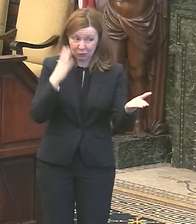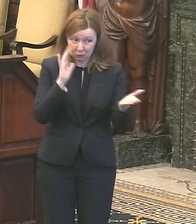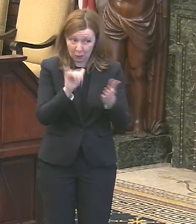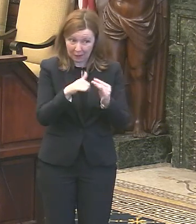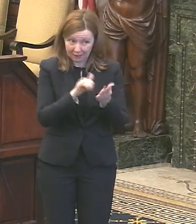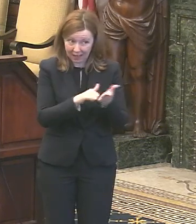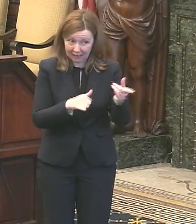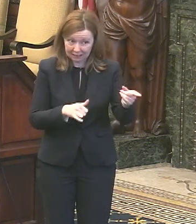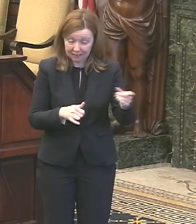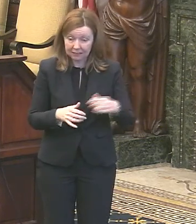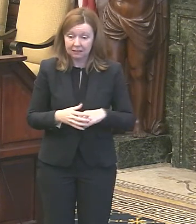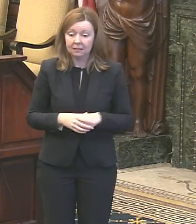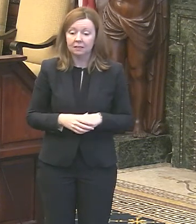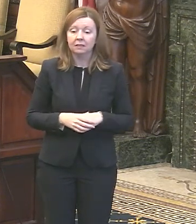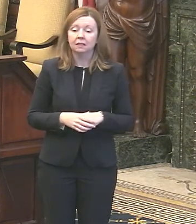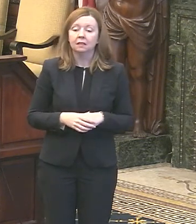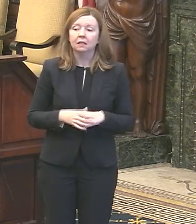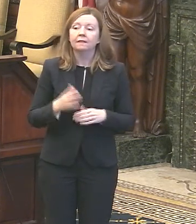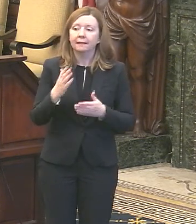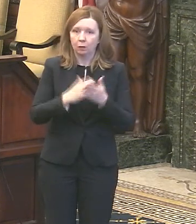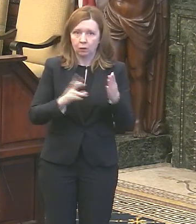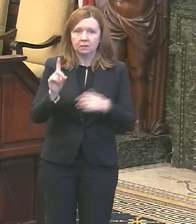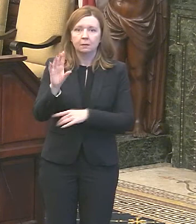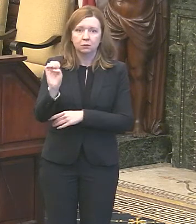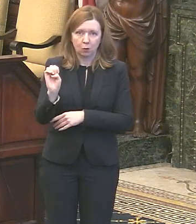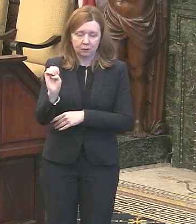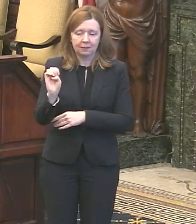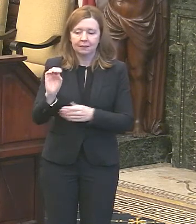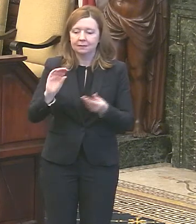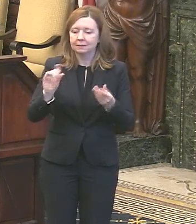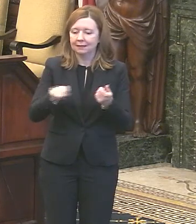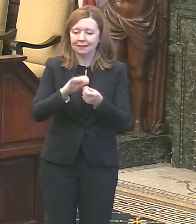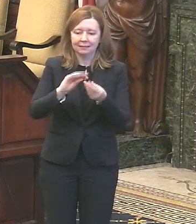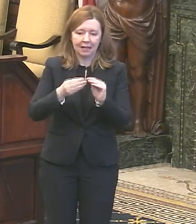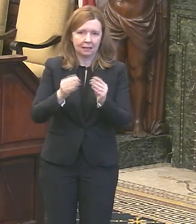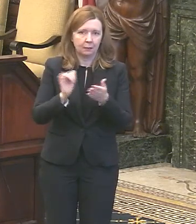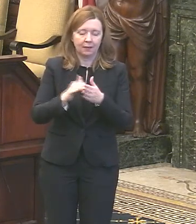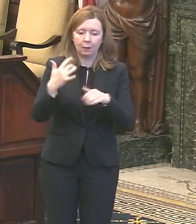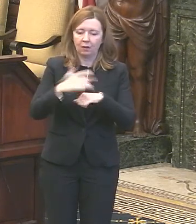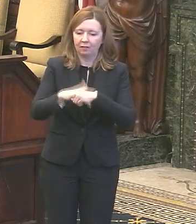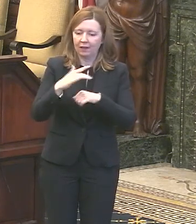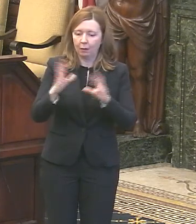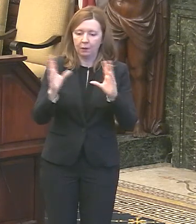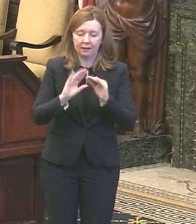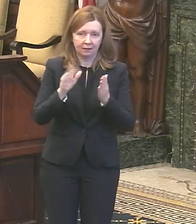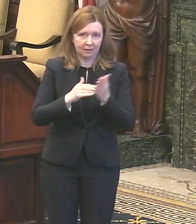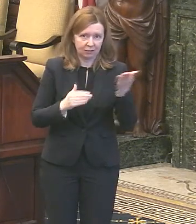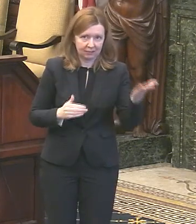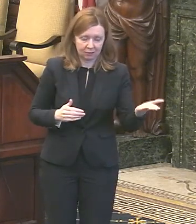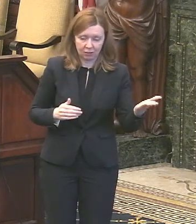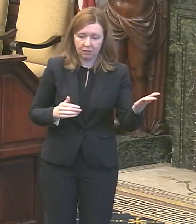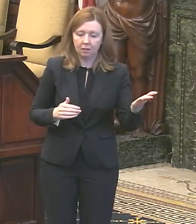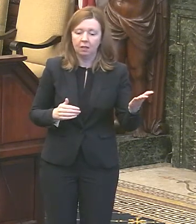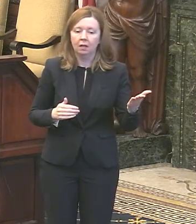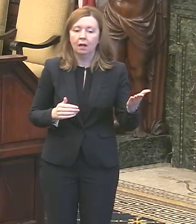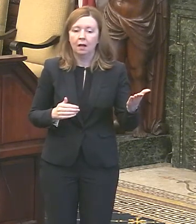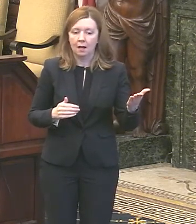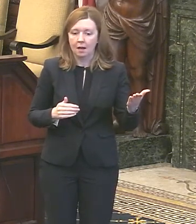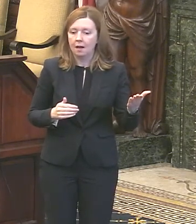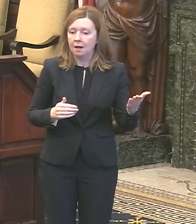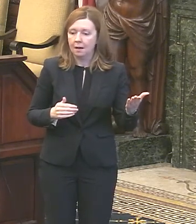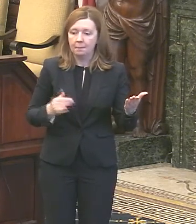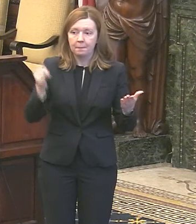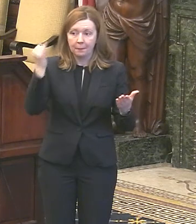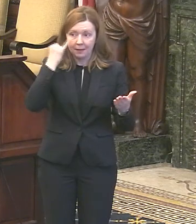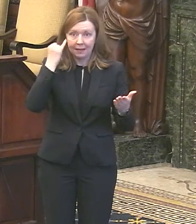that? Yes, there were some doses. I don't have the exact number that were available at the convention center. And in case